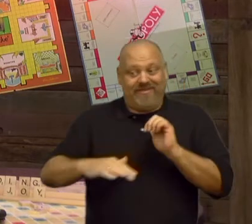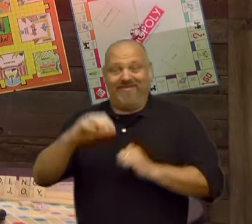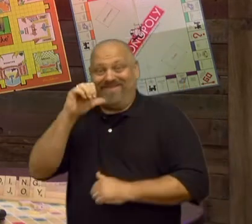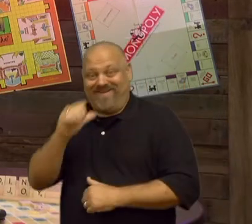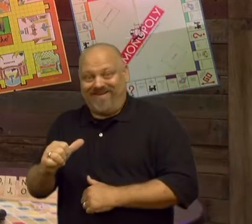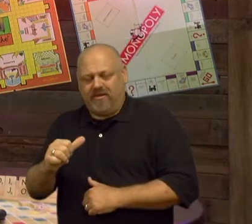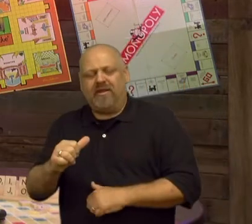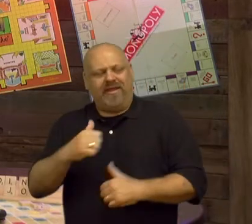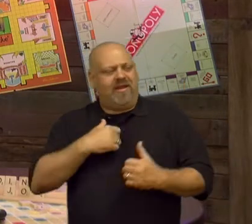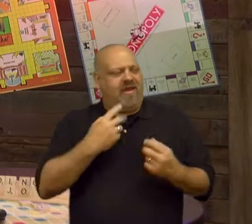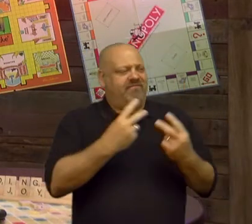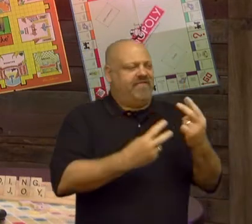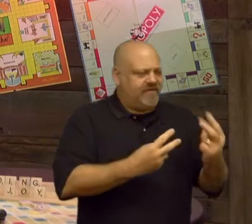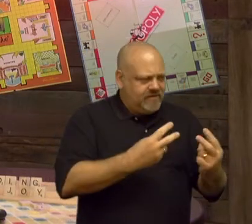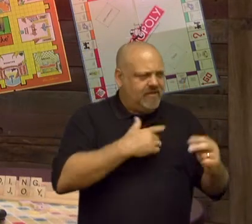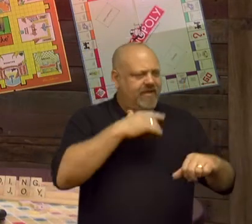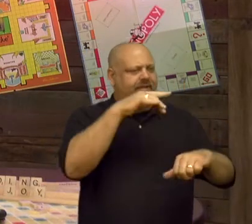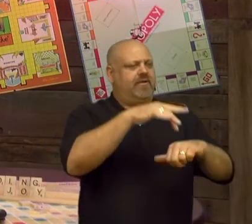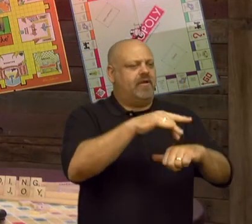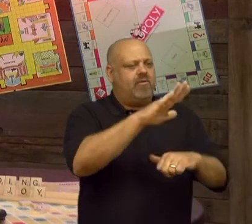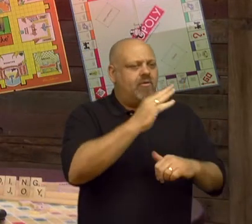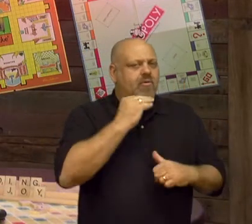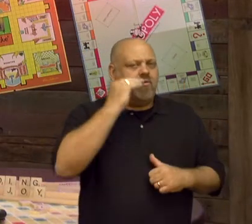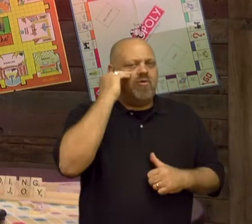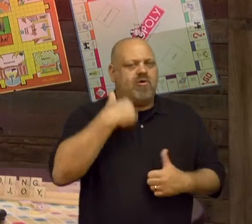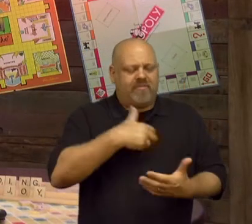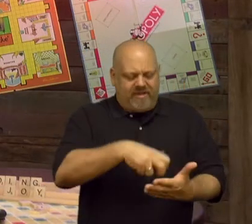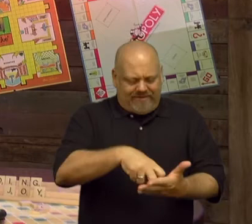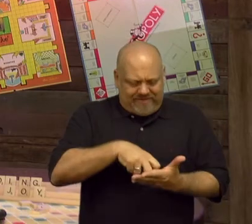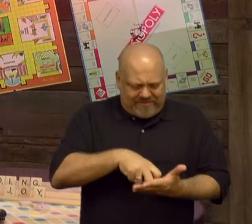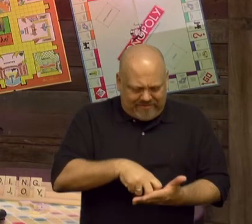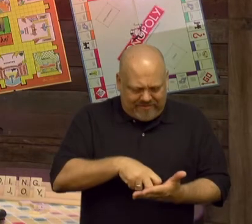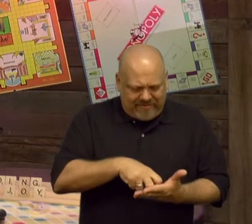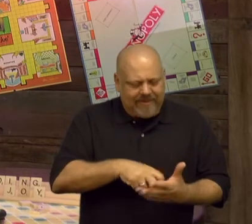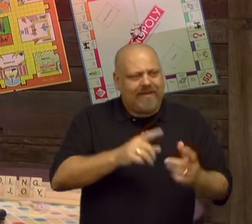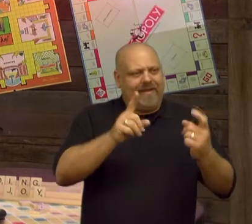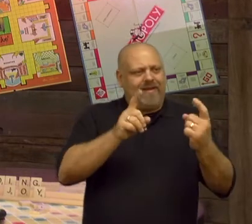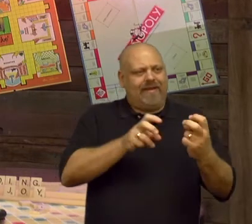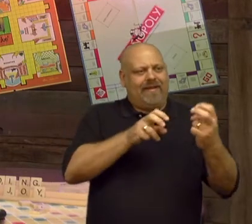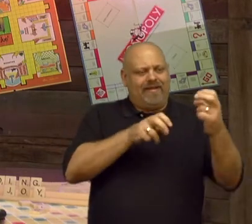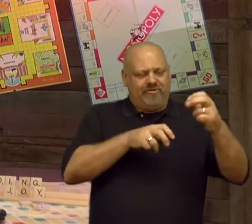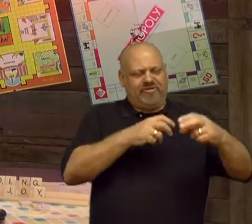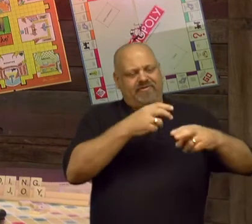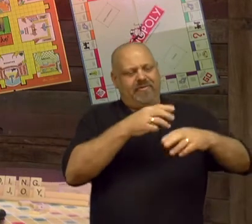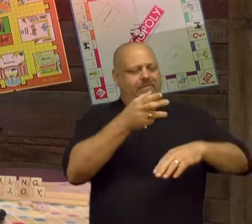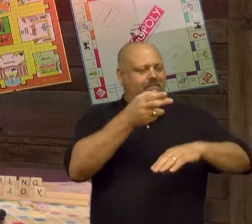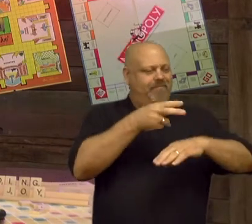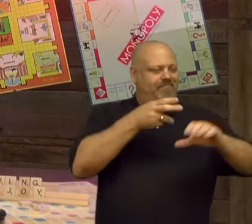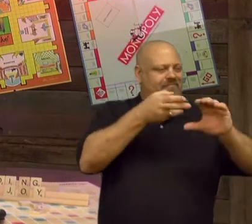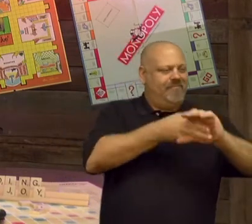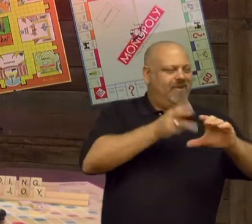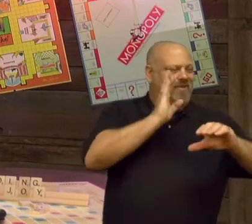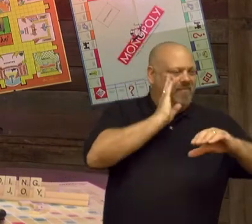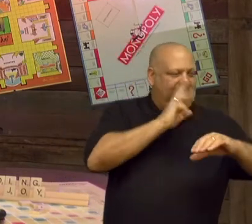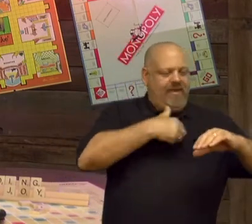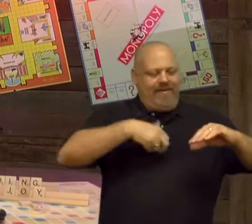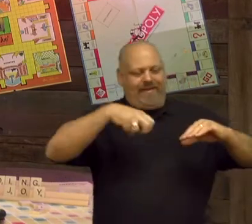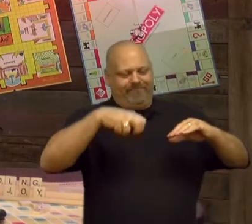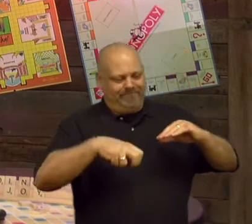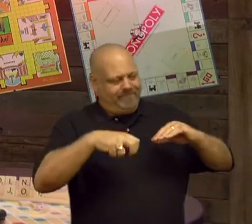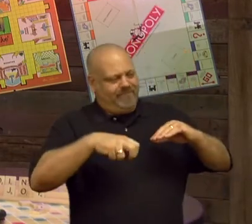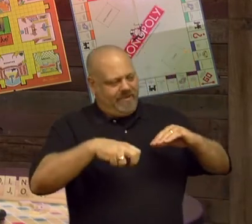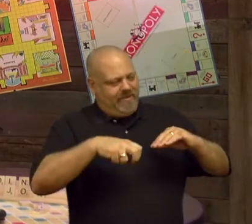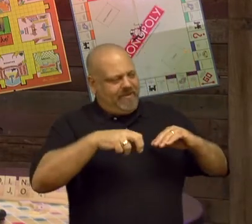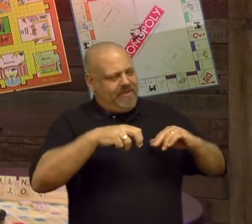didn't. And when I visited her, I went to her home. I got on a knee and I sat with her at the bedside, or, you know,